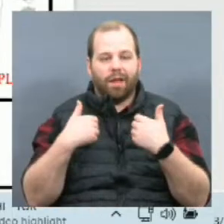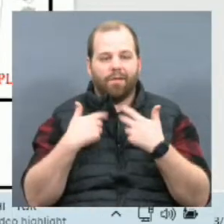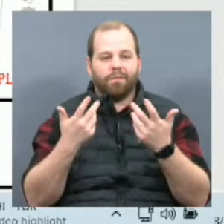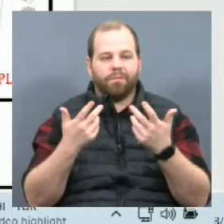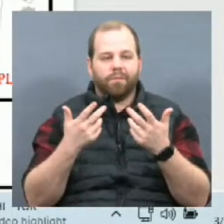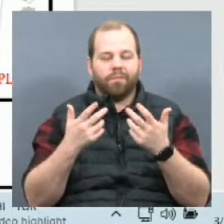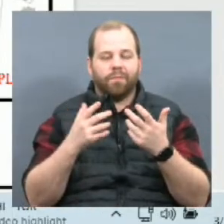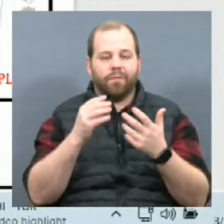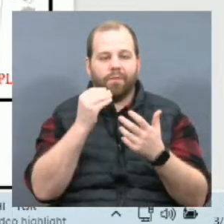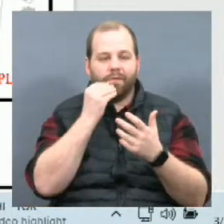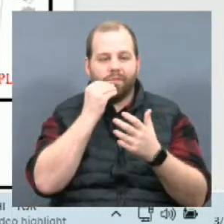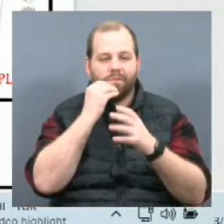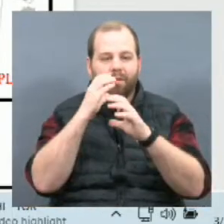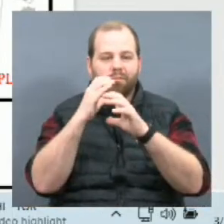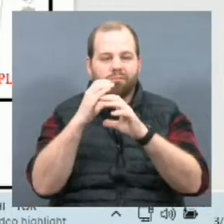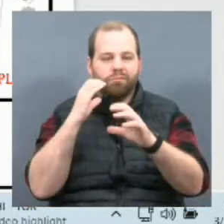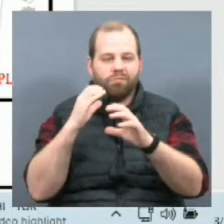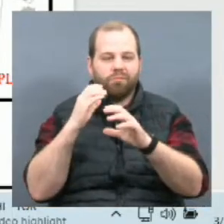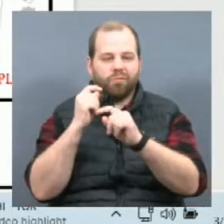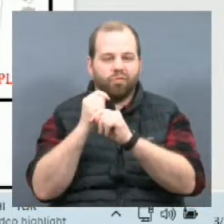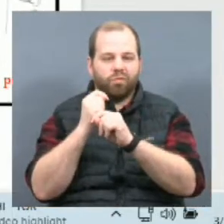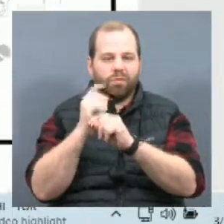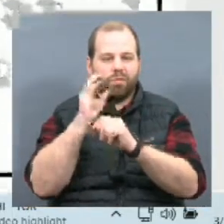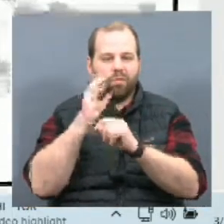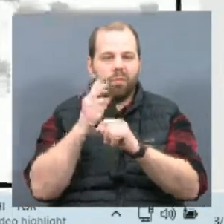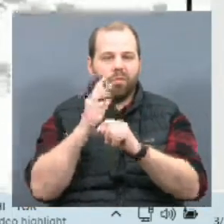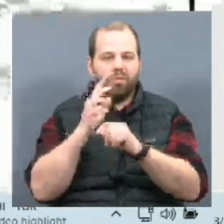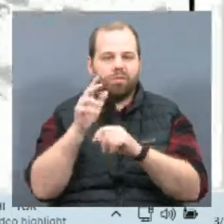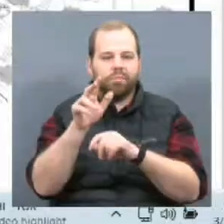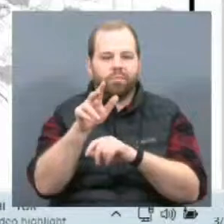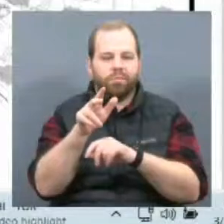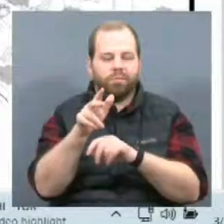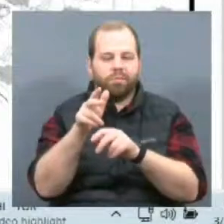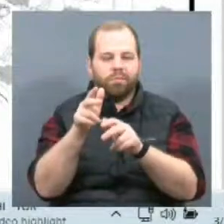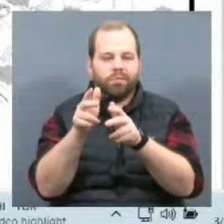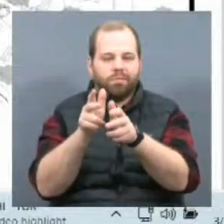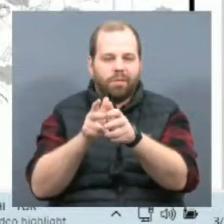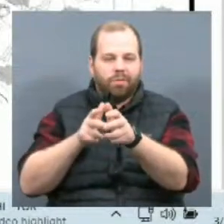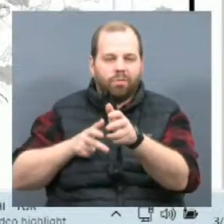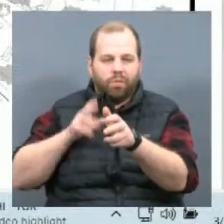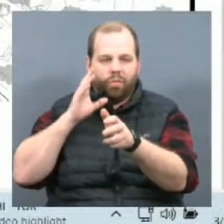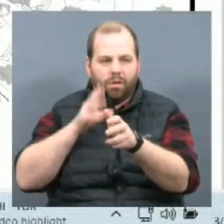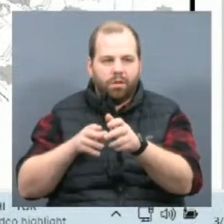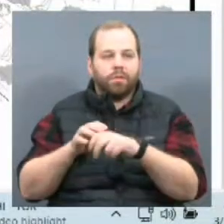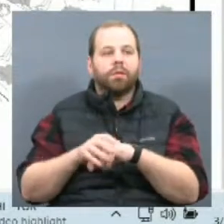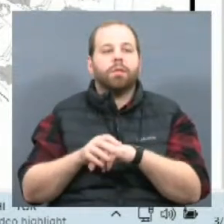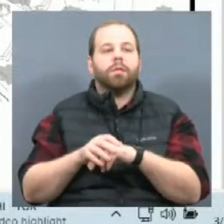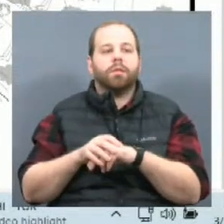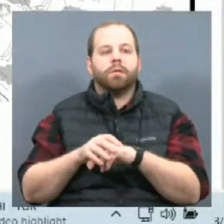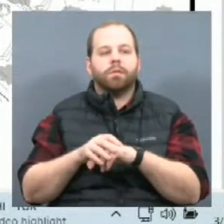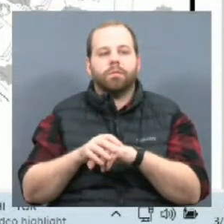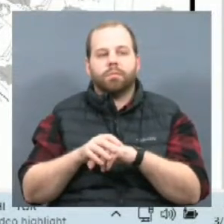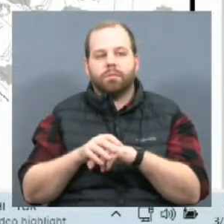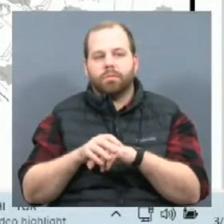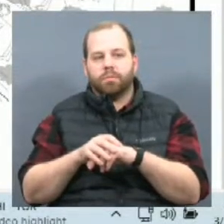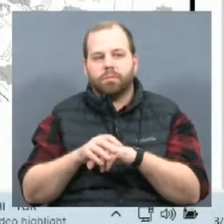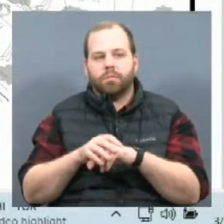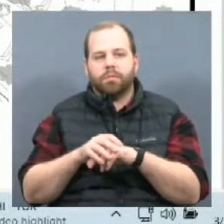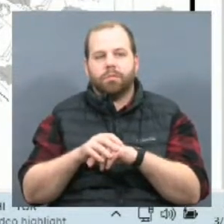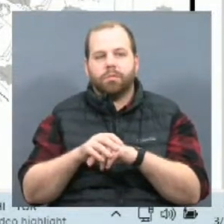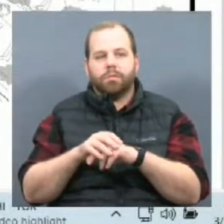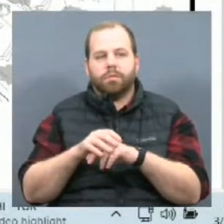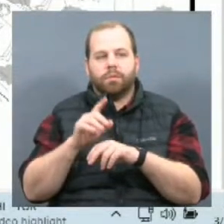food trucks along the north side of the main entry drive. The design pathways, roads, and parking areas to the